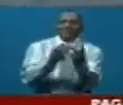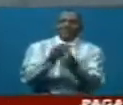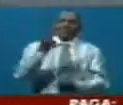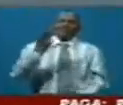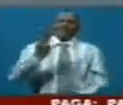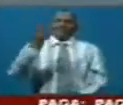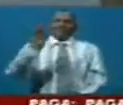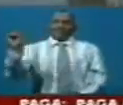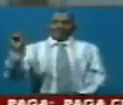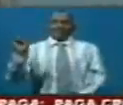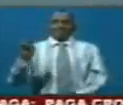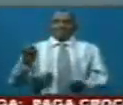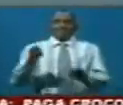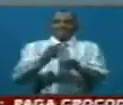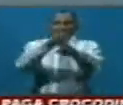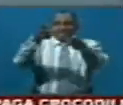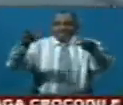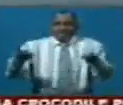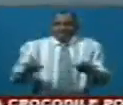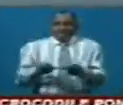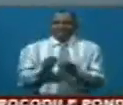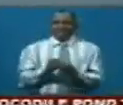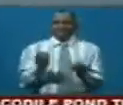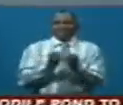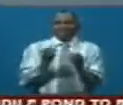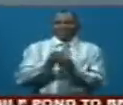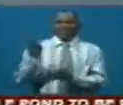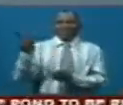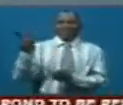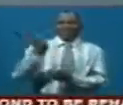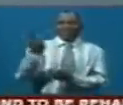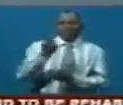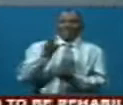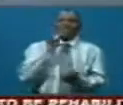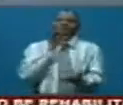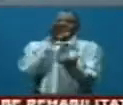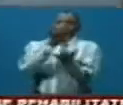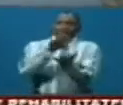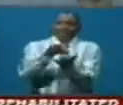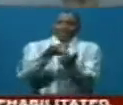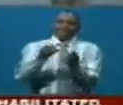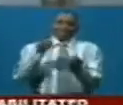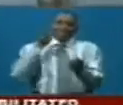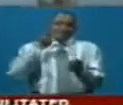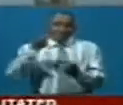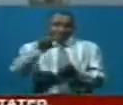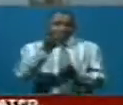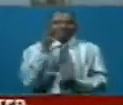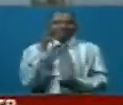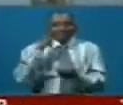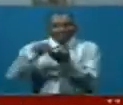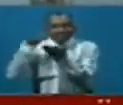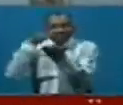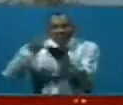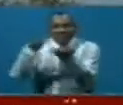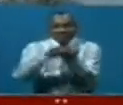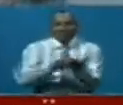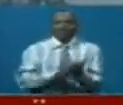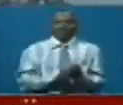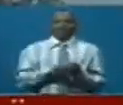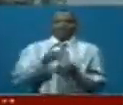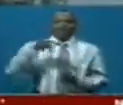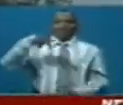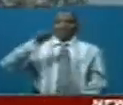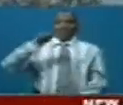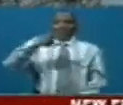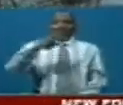Upper East region, the site houses over 200 crocodiles, which serve as tourist attraction for people far and near.